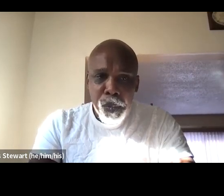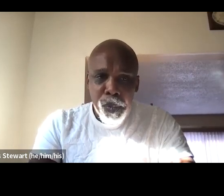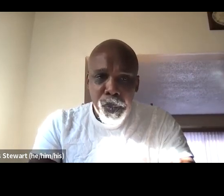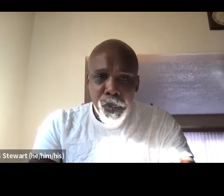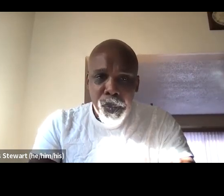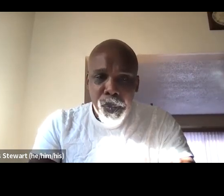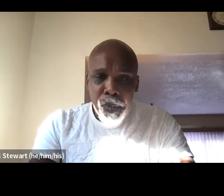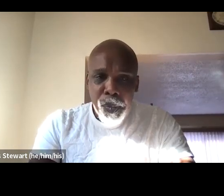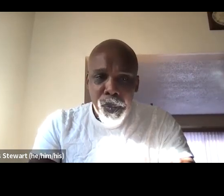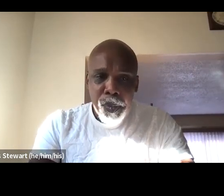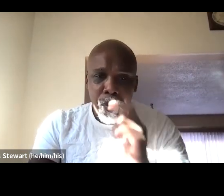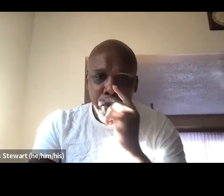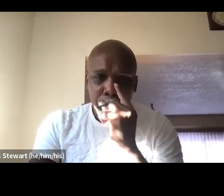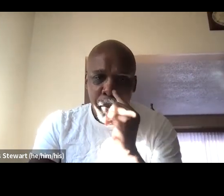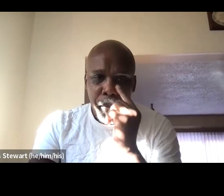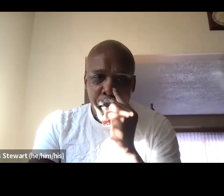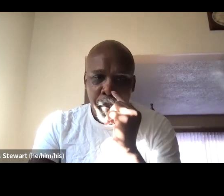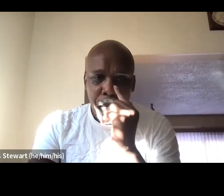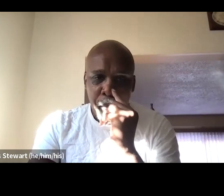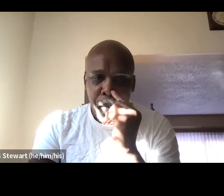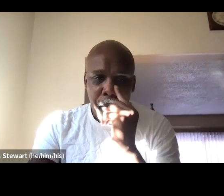connect that way. Mhm.